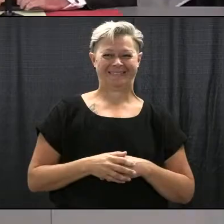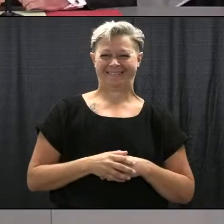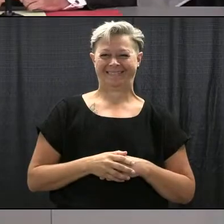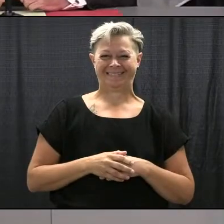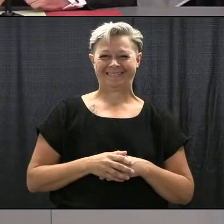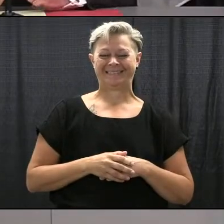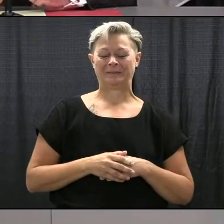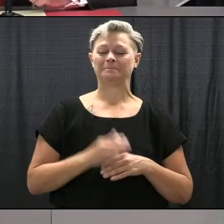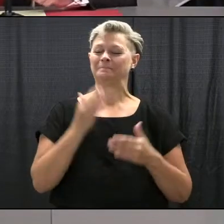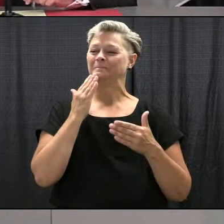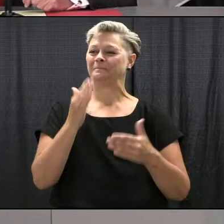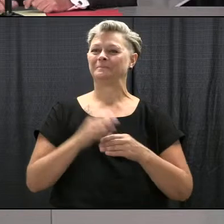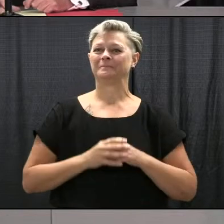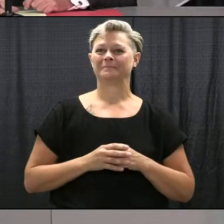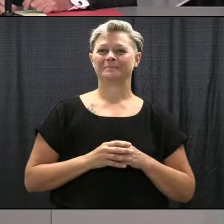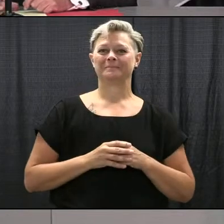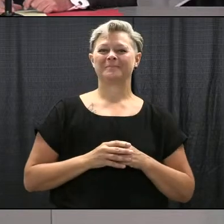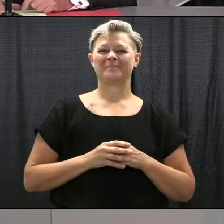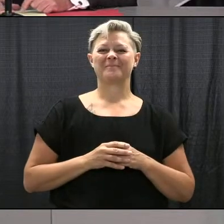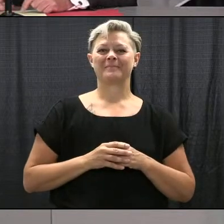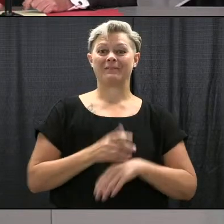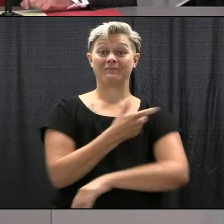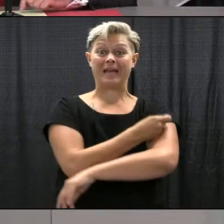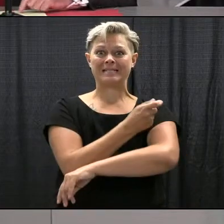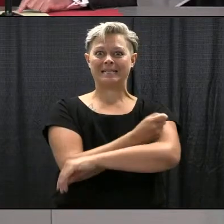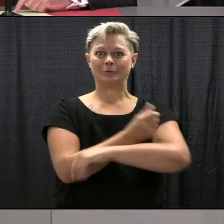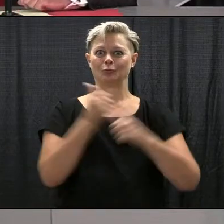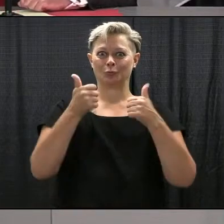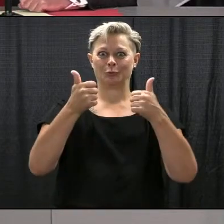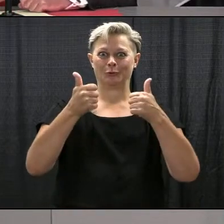Thank you. Take-home message, vaccines are good.